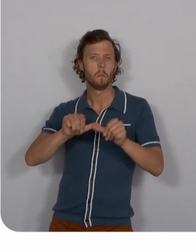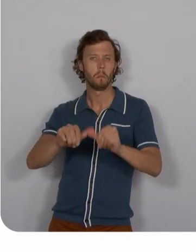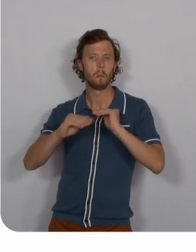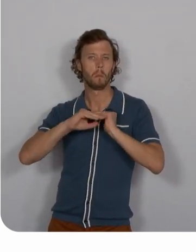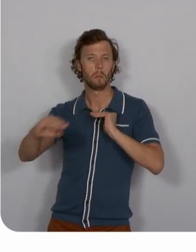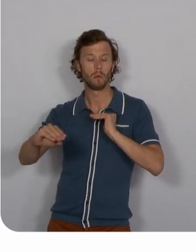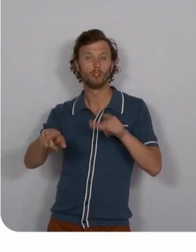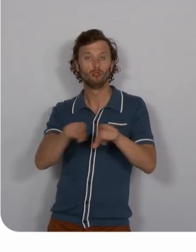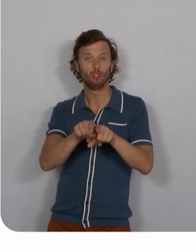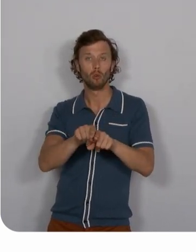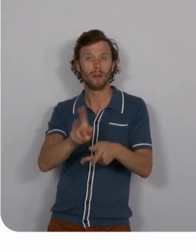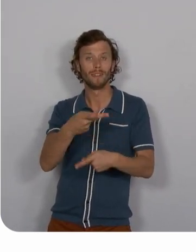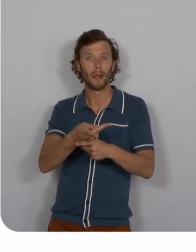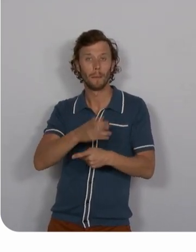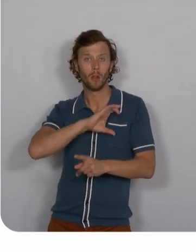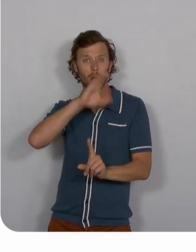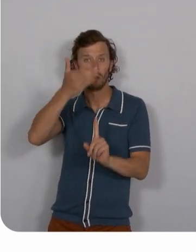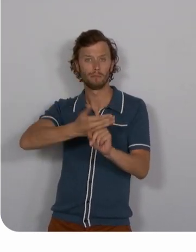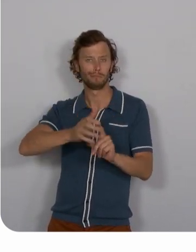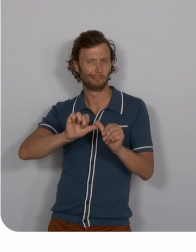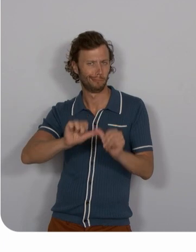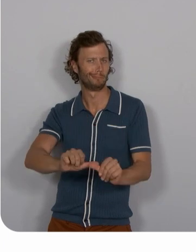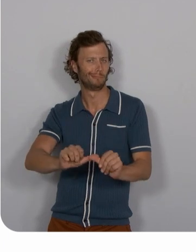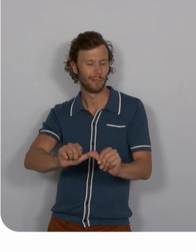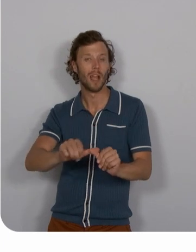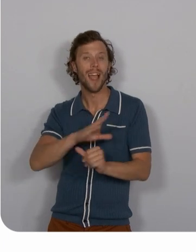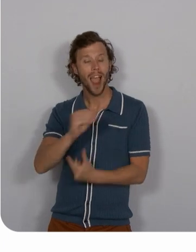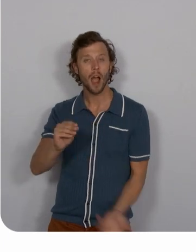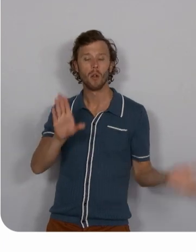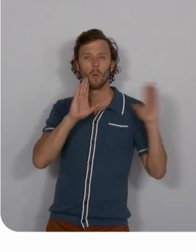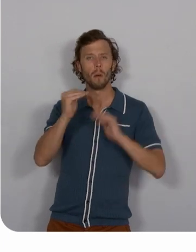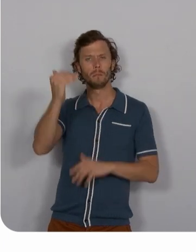while also being knowledgeable and engaging.